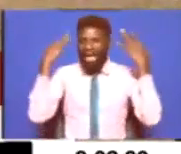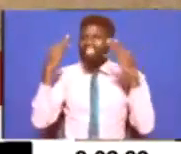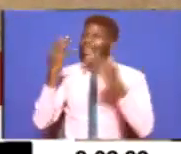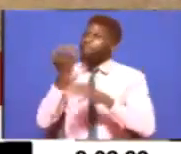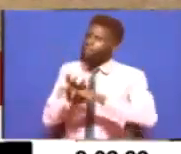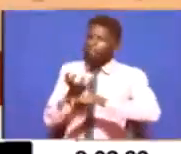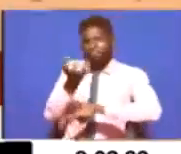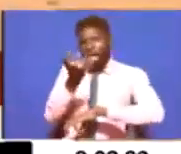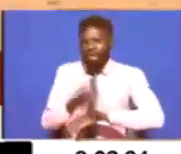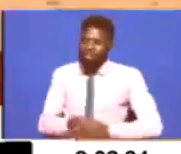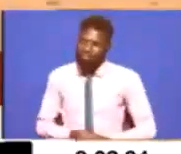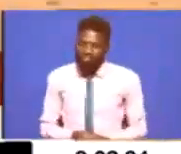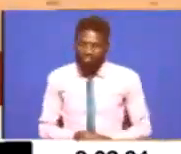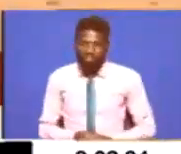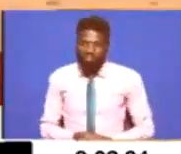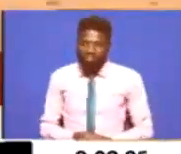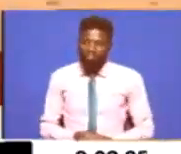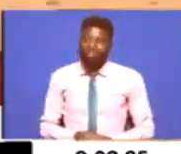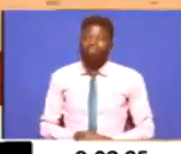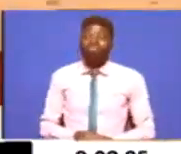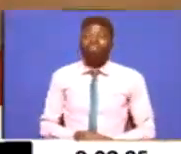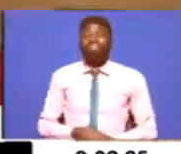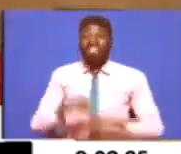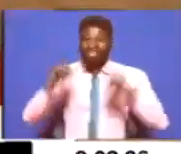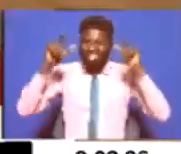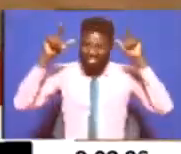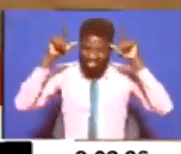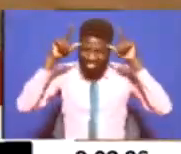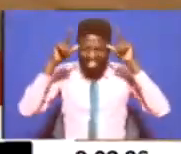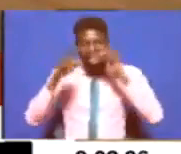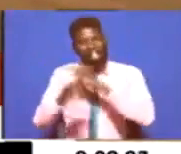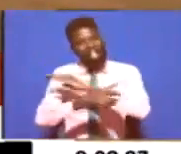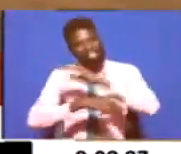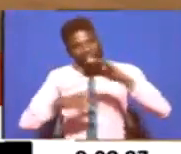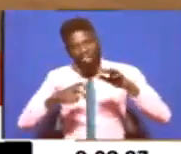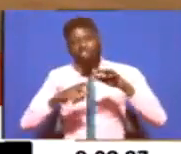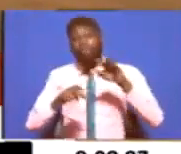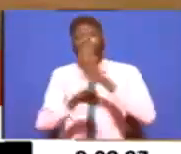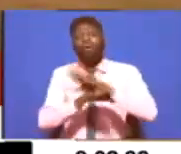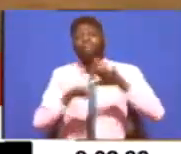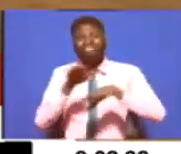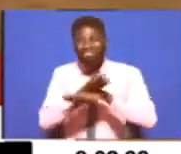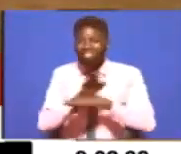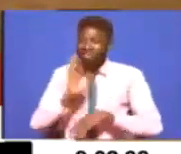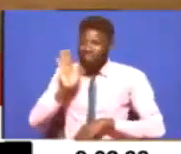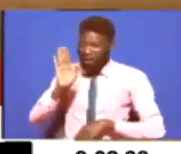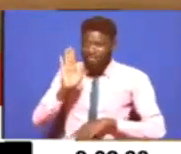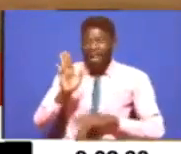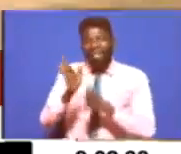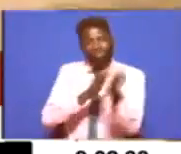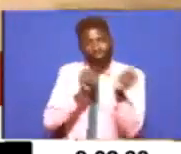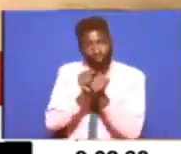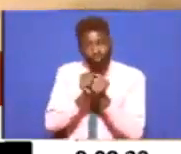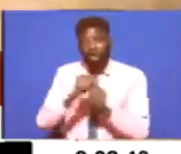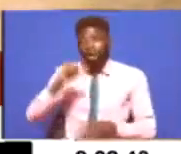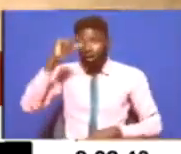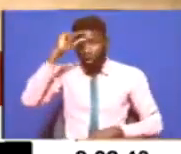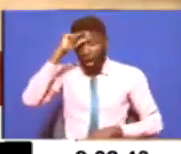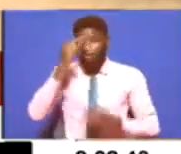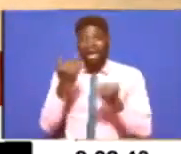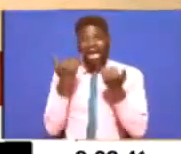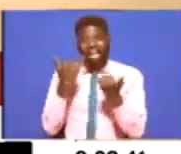Despite of killings, cattle theft and destruction of property has seen the government kick off a disarmament exercise in the security prone